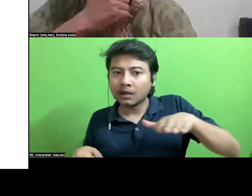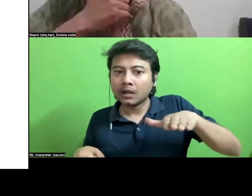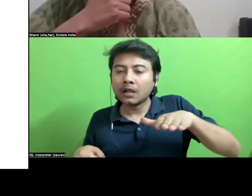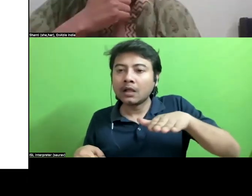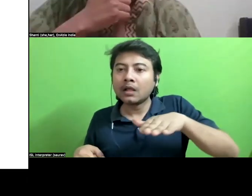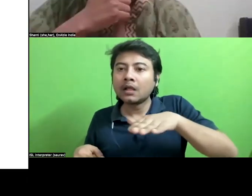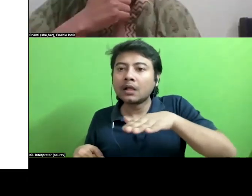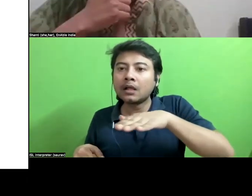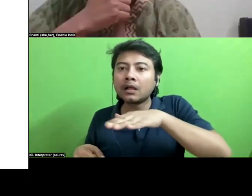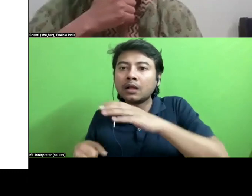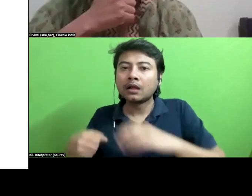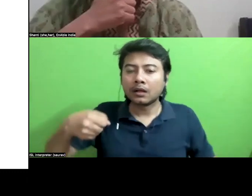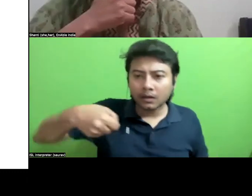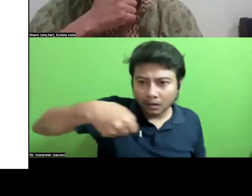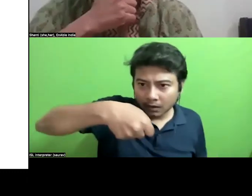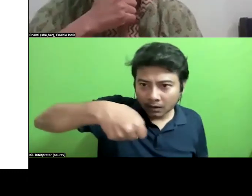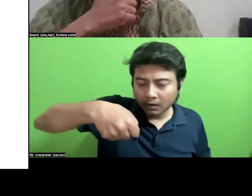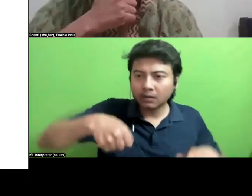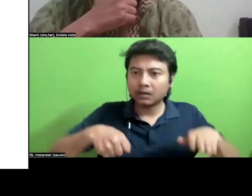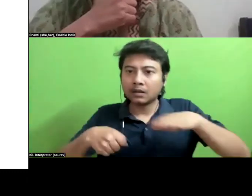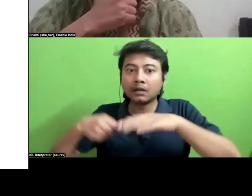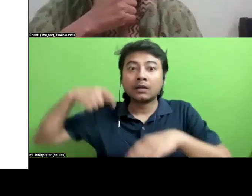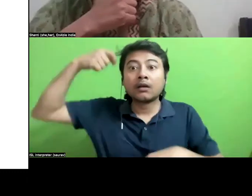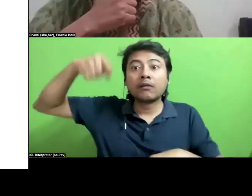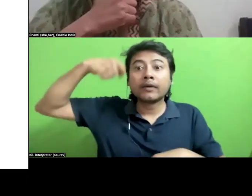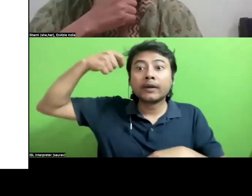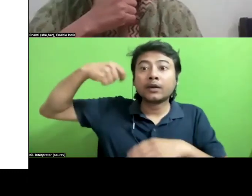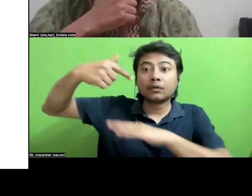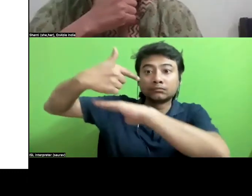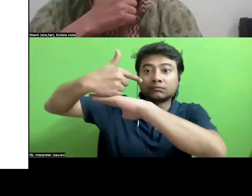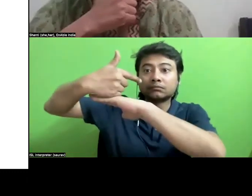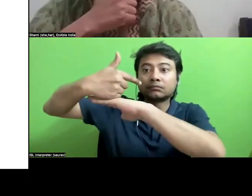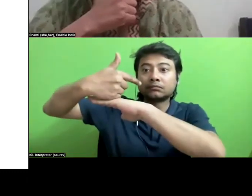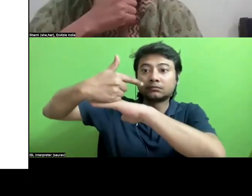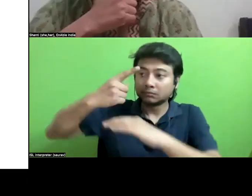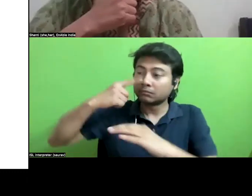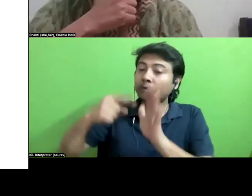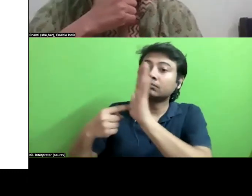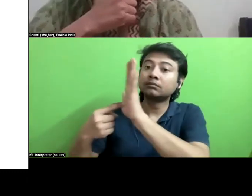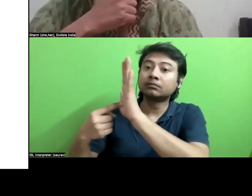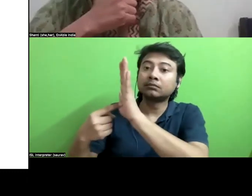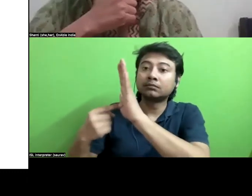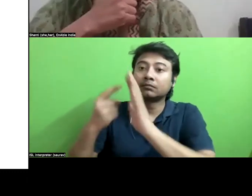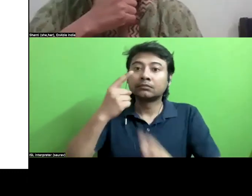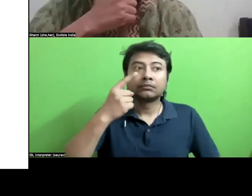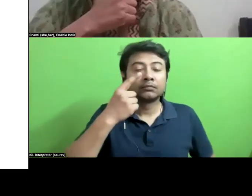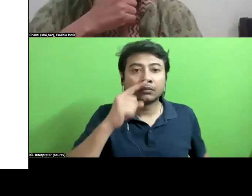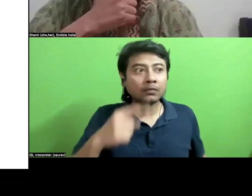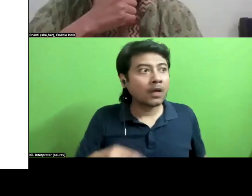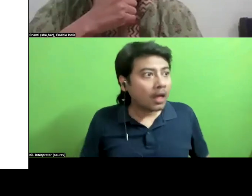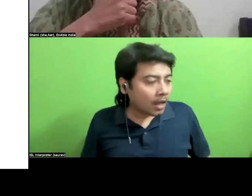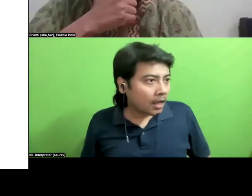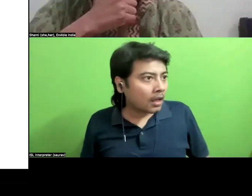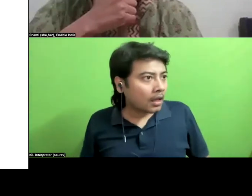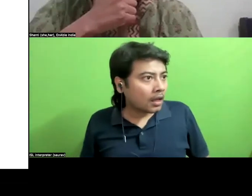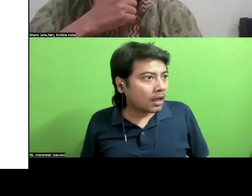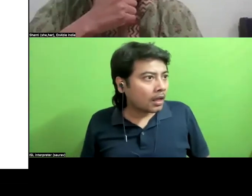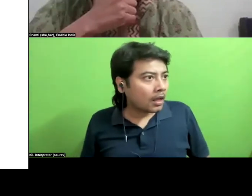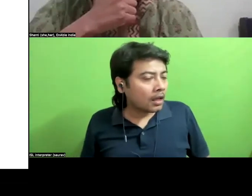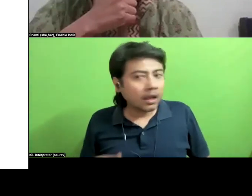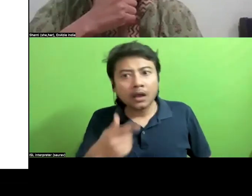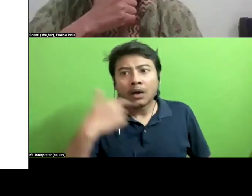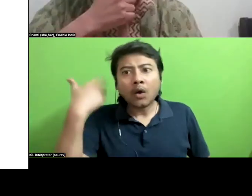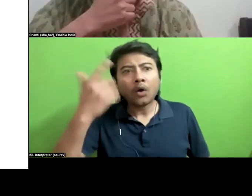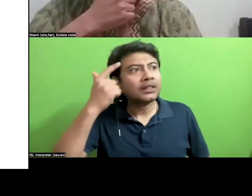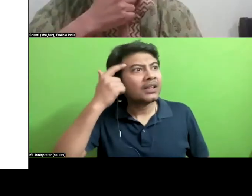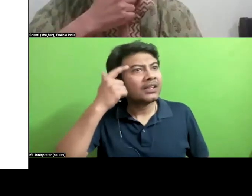did and showed this to her parents. Her parents said, oh my God, you should not even be able to fold your own clothes. Now I know you can do much